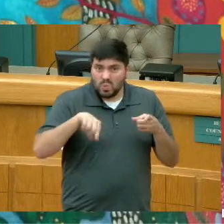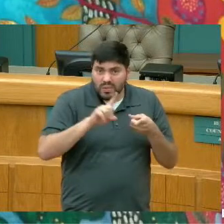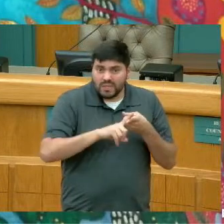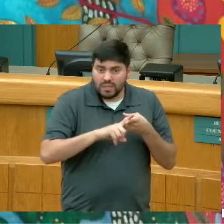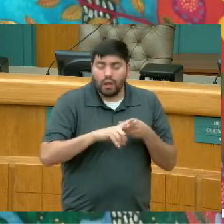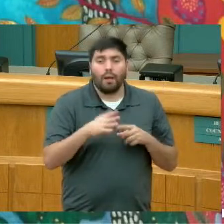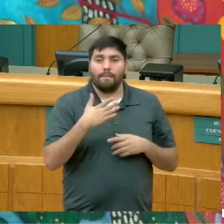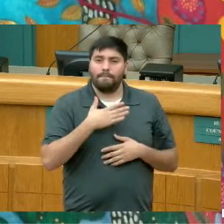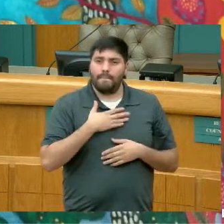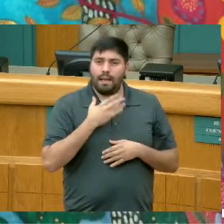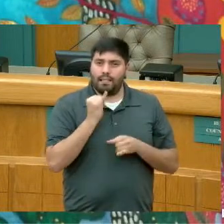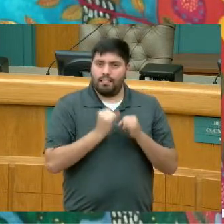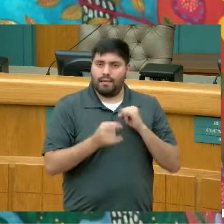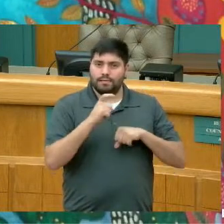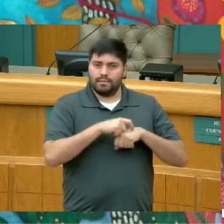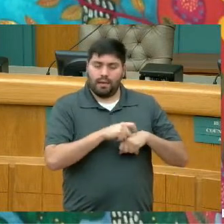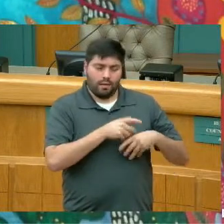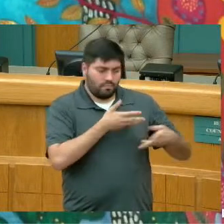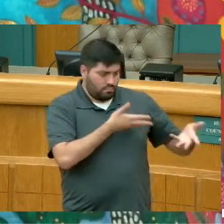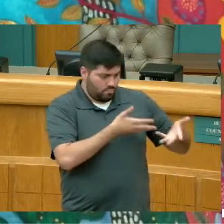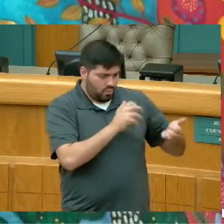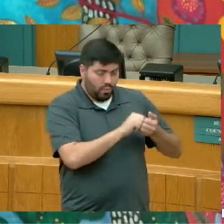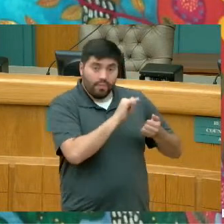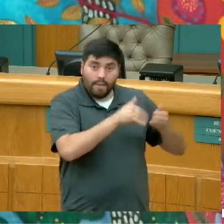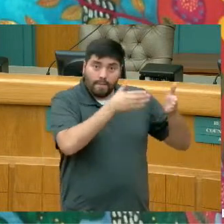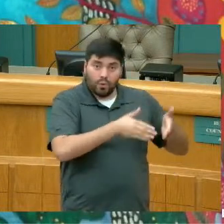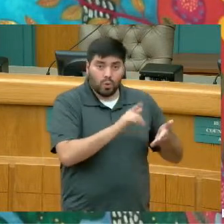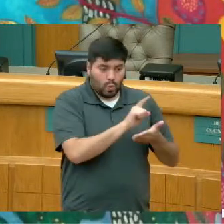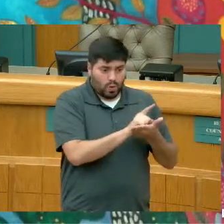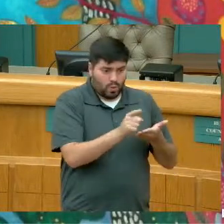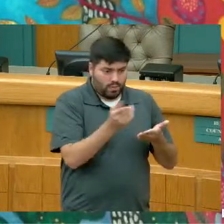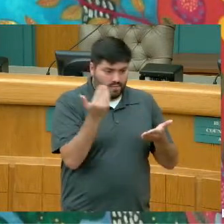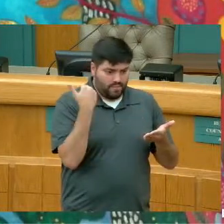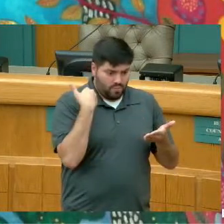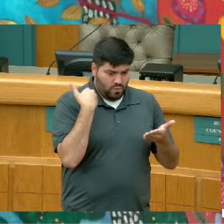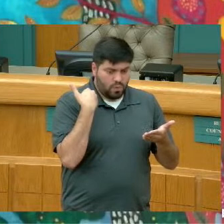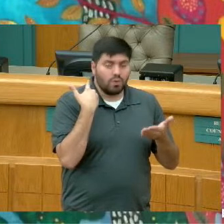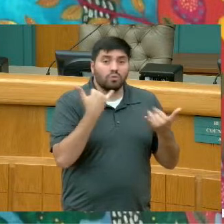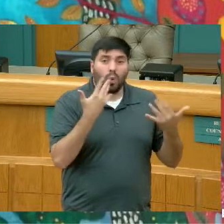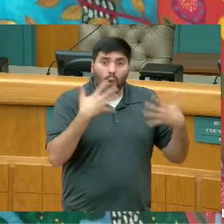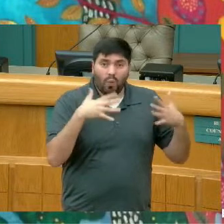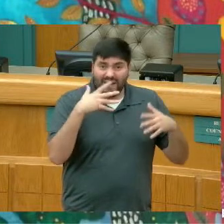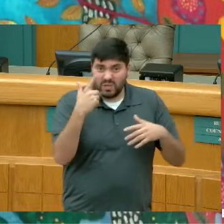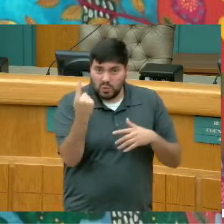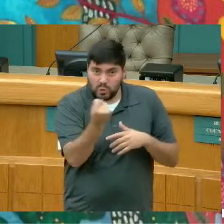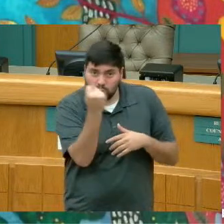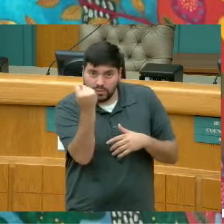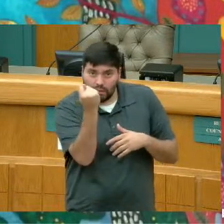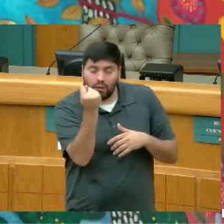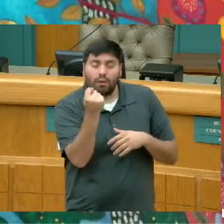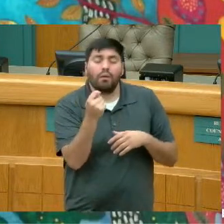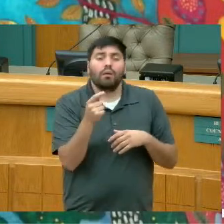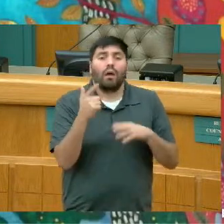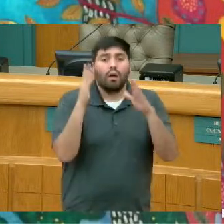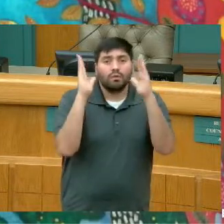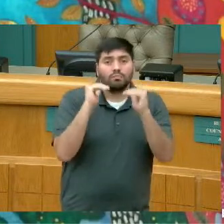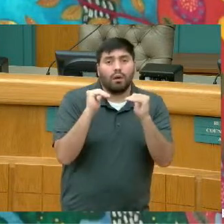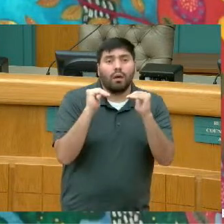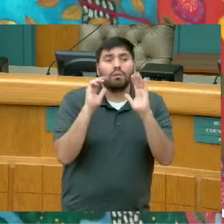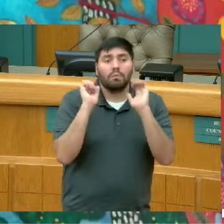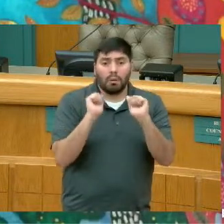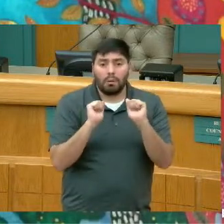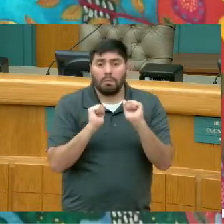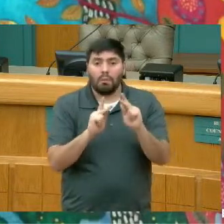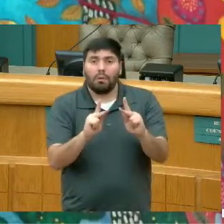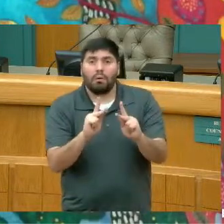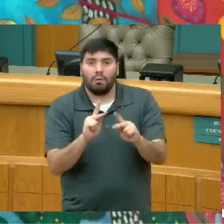last exposure to this particular individual was a week prior. So now that we are already Tuesday, I anticipate that I will be